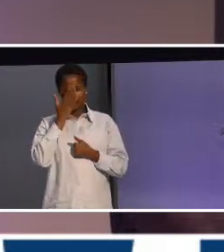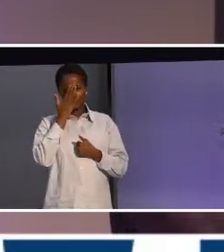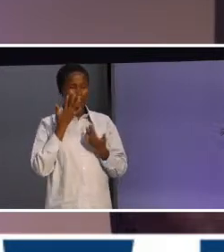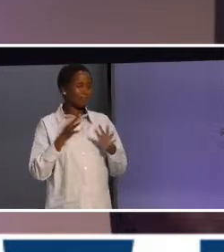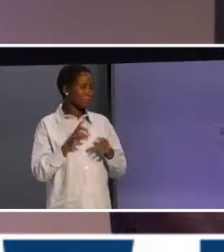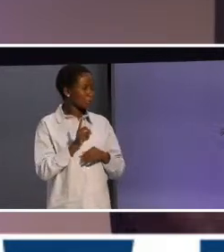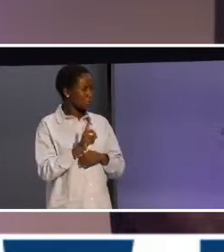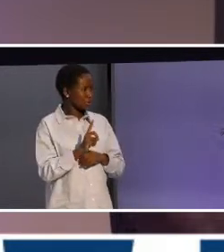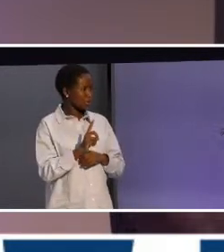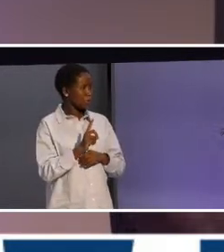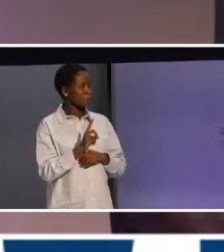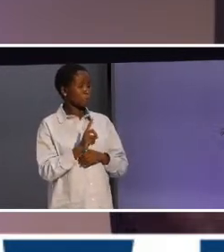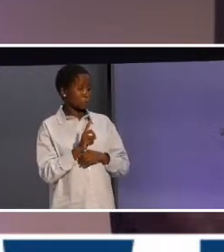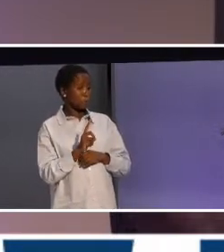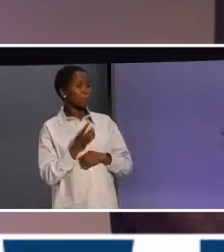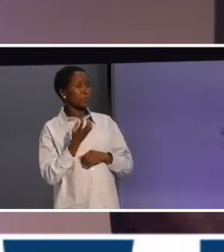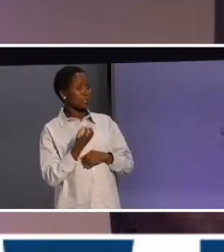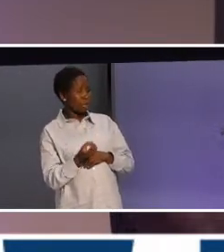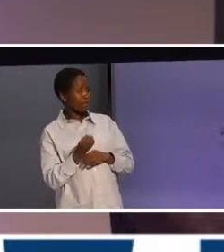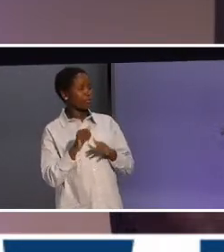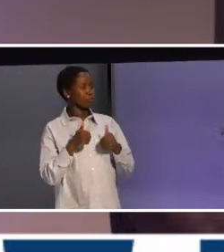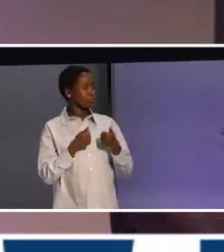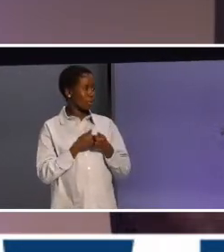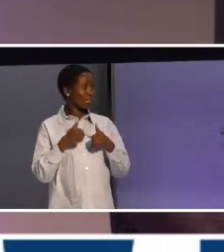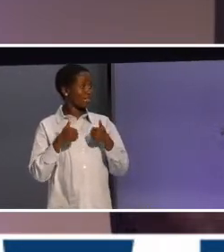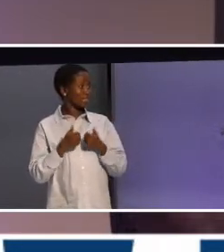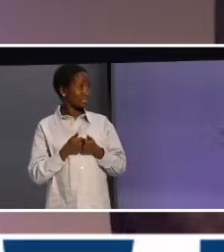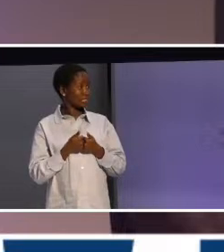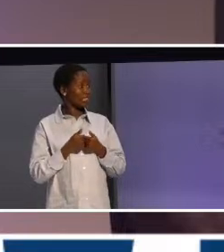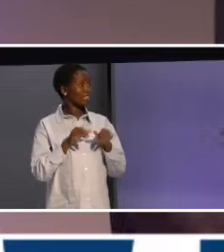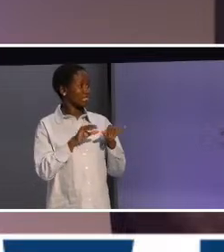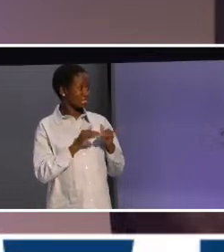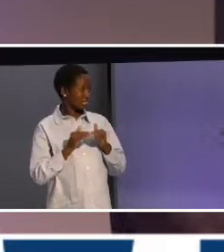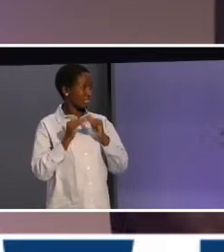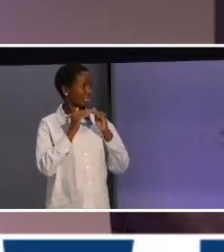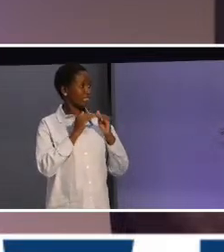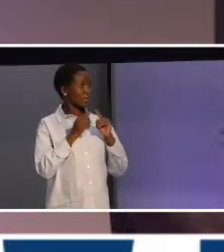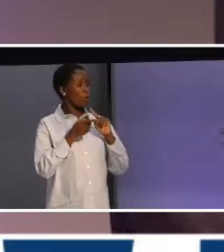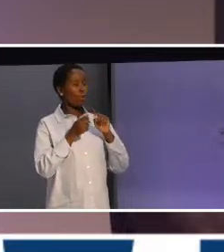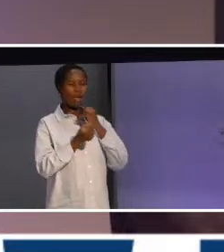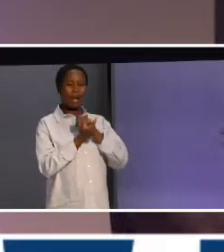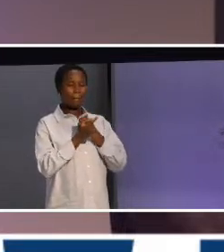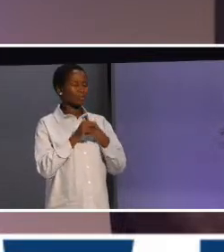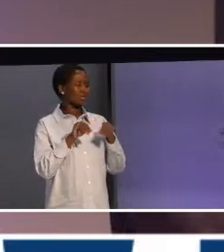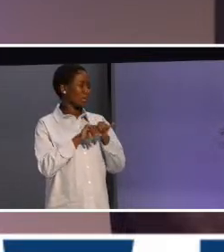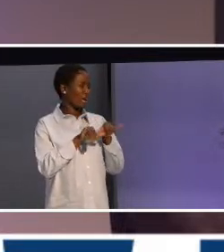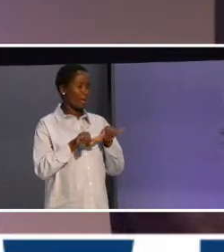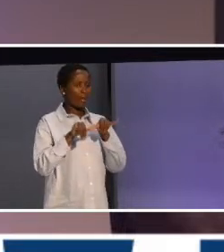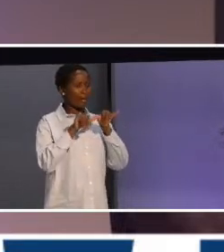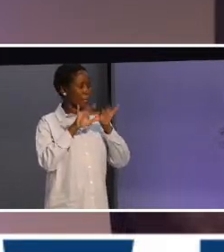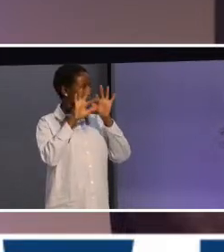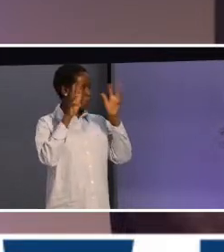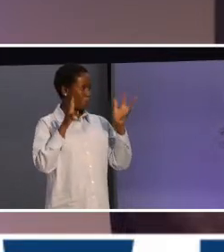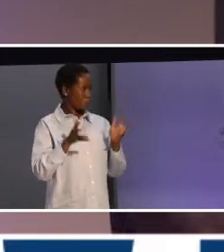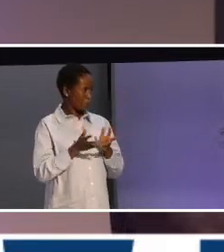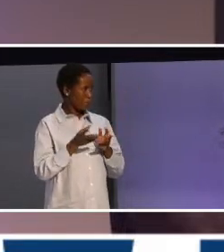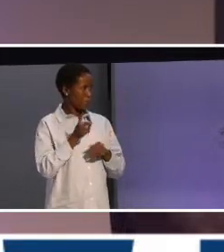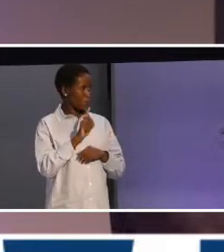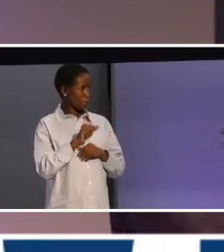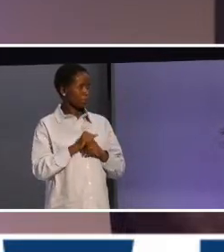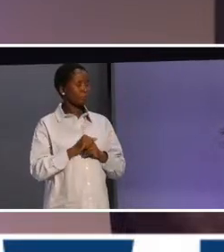face challenges both around the globe and at home. Challenges emanating from